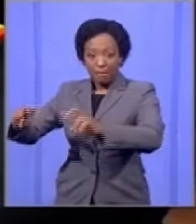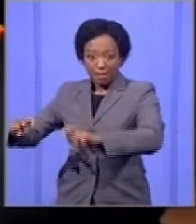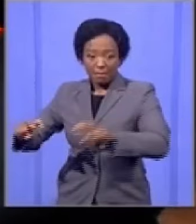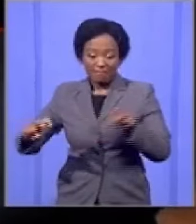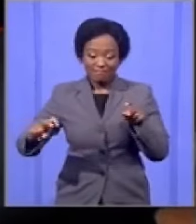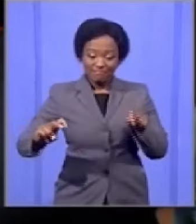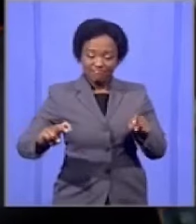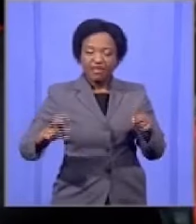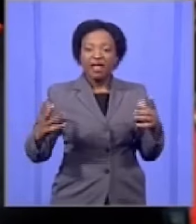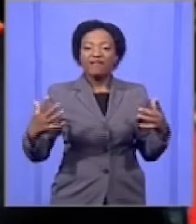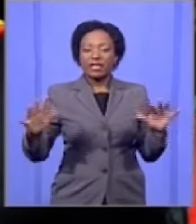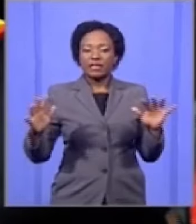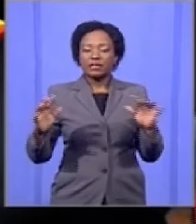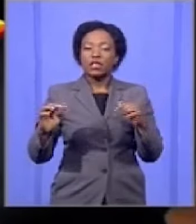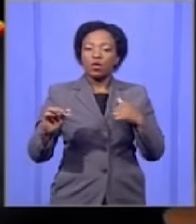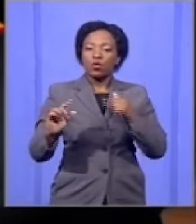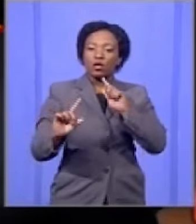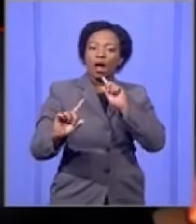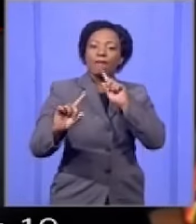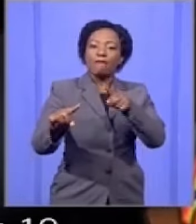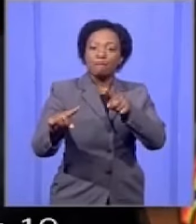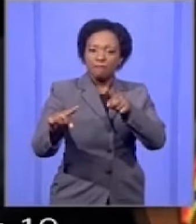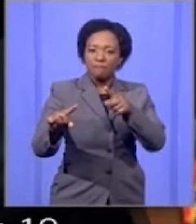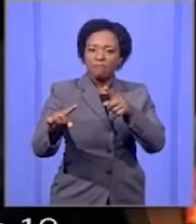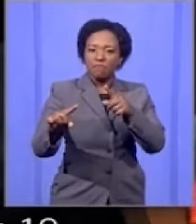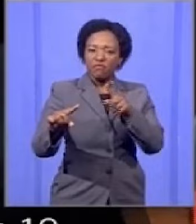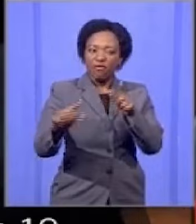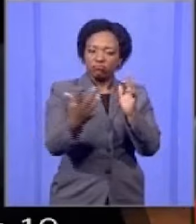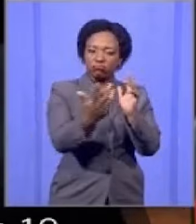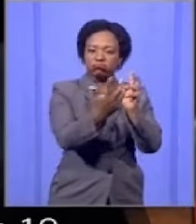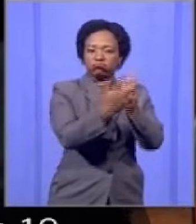we believe are relevant, even if